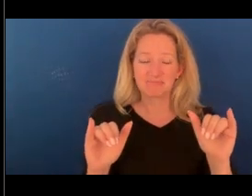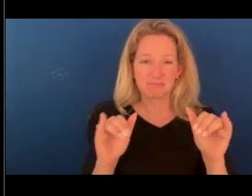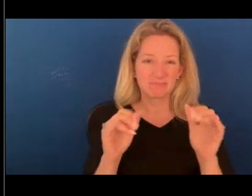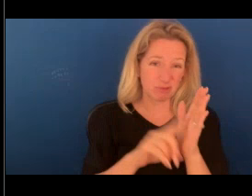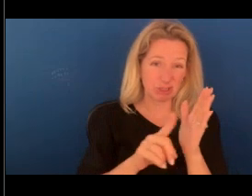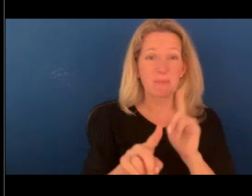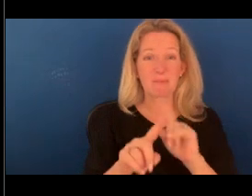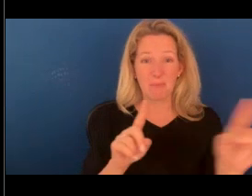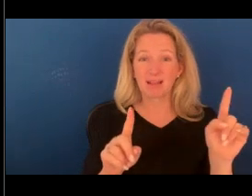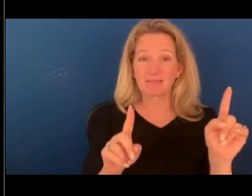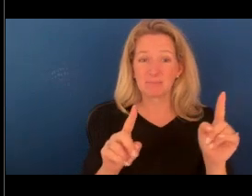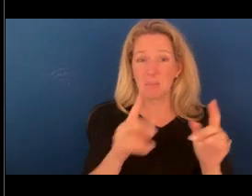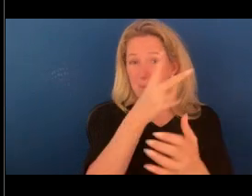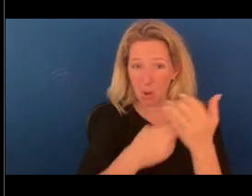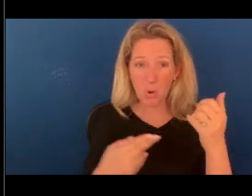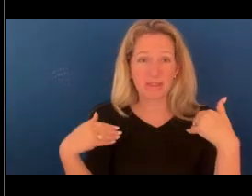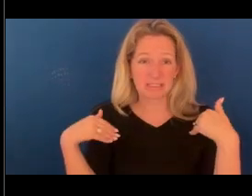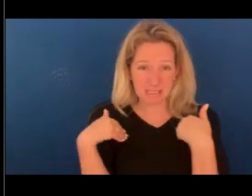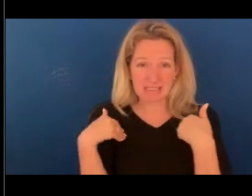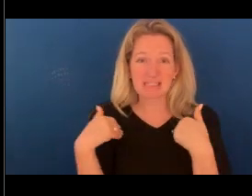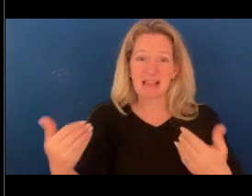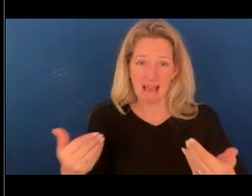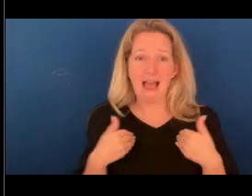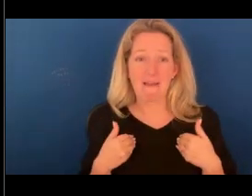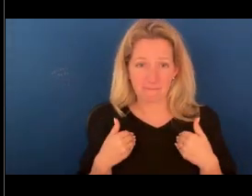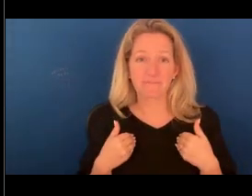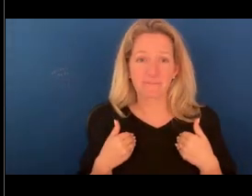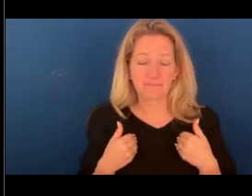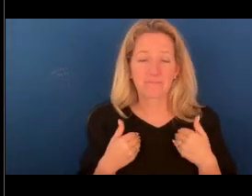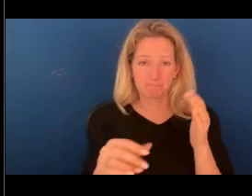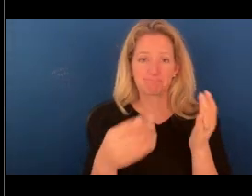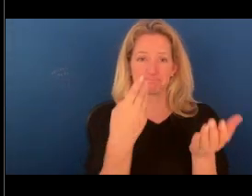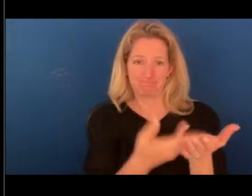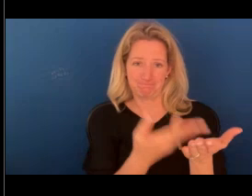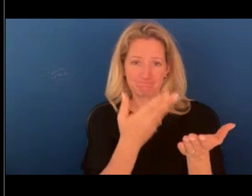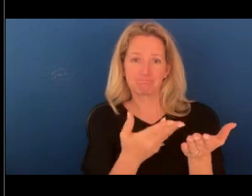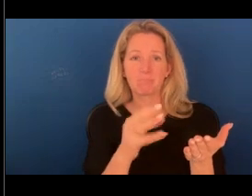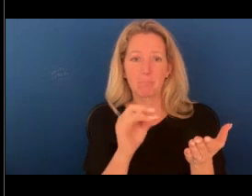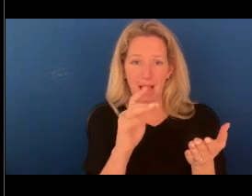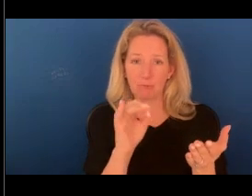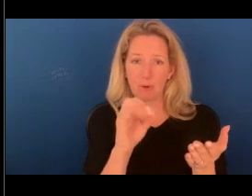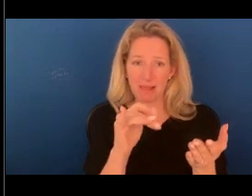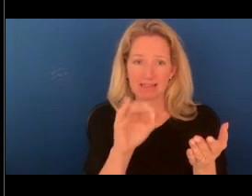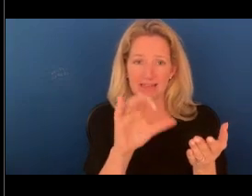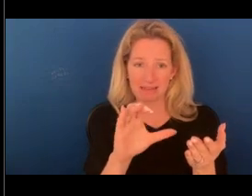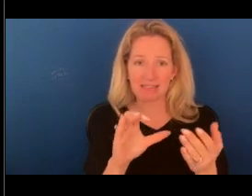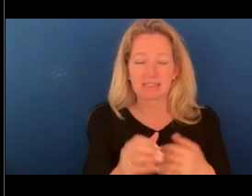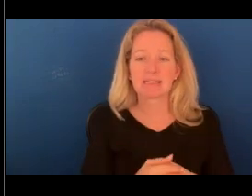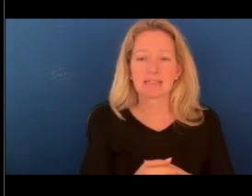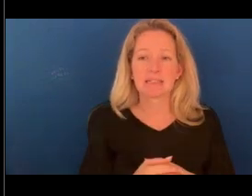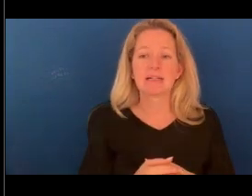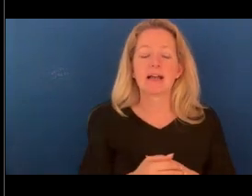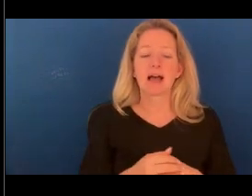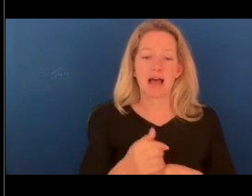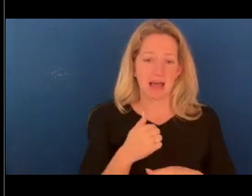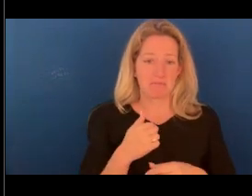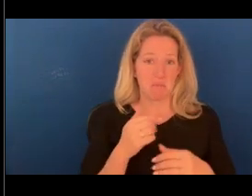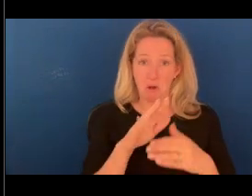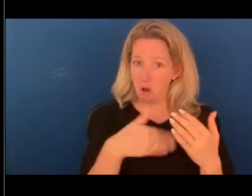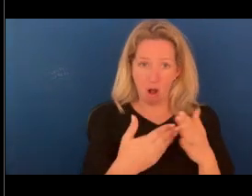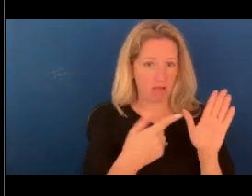yet. And this is one of the rookery sites. So I'm still working through the samples. The next step is we're gonna